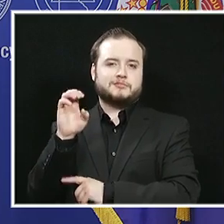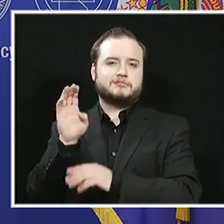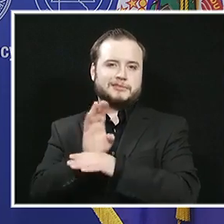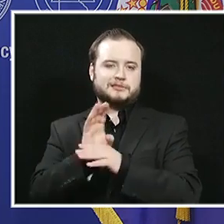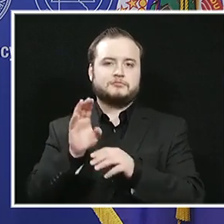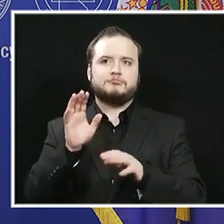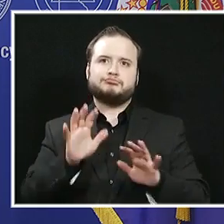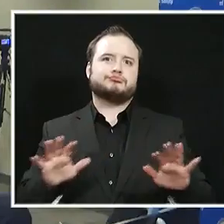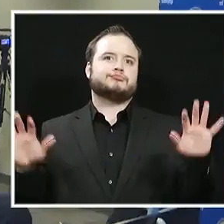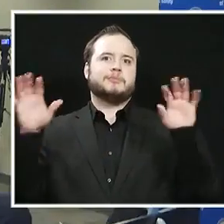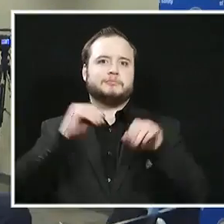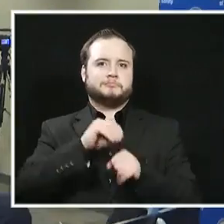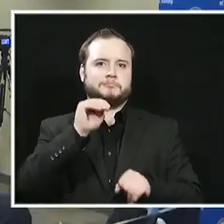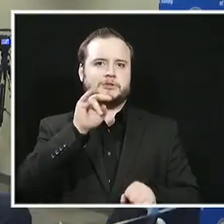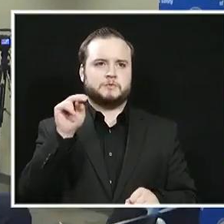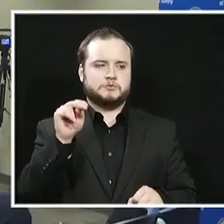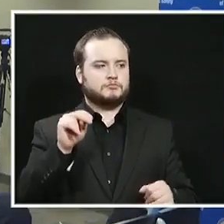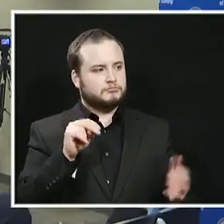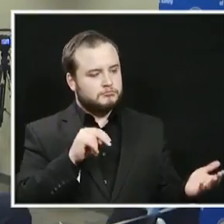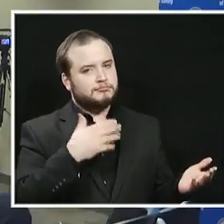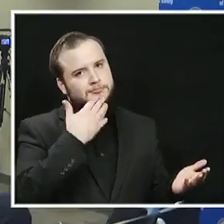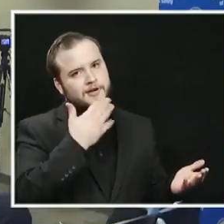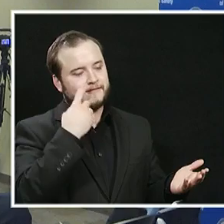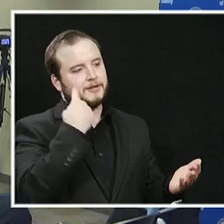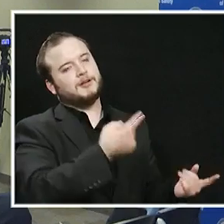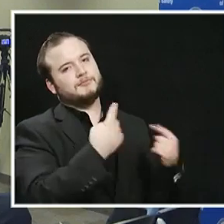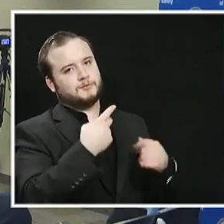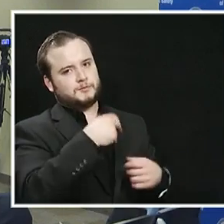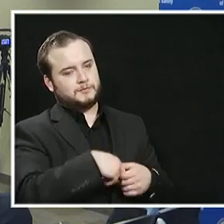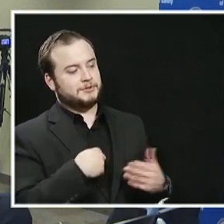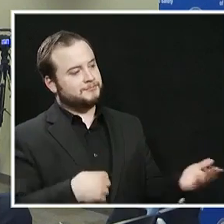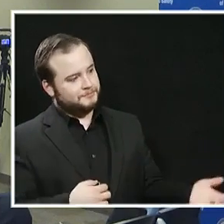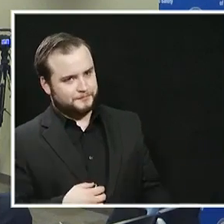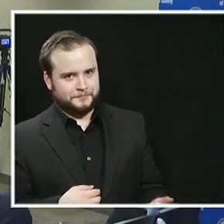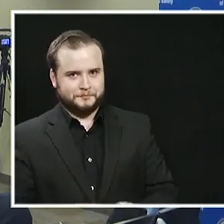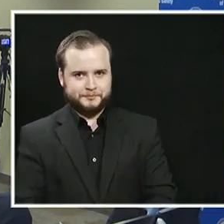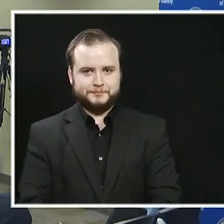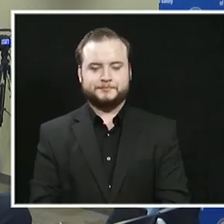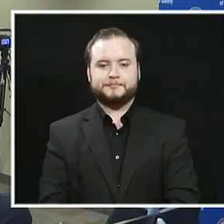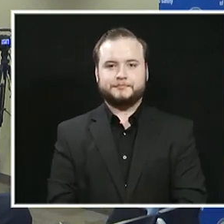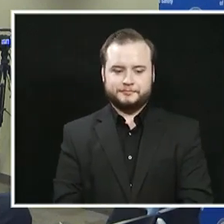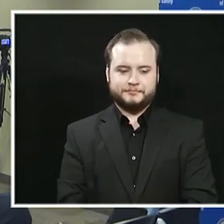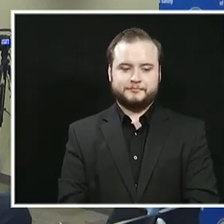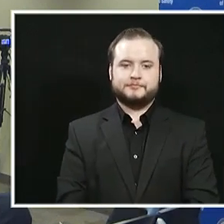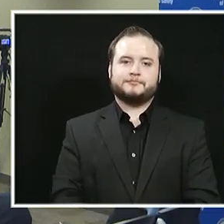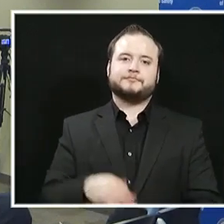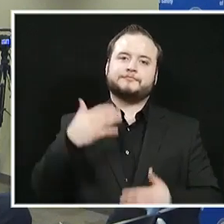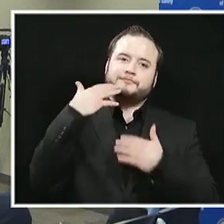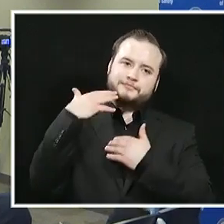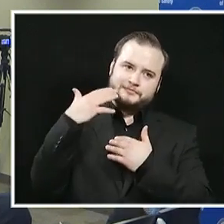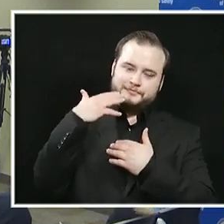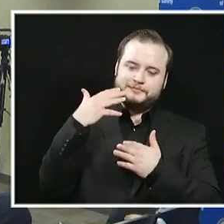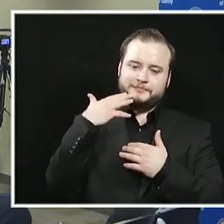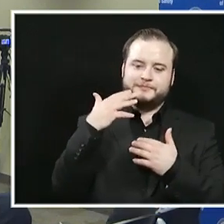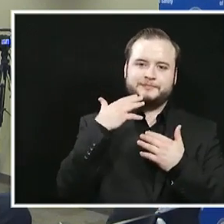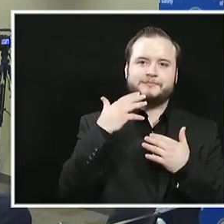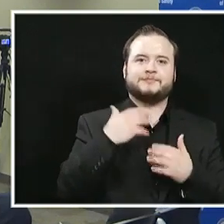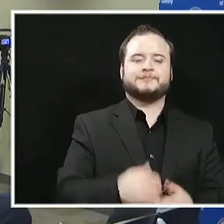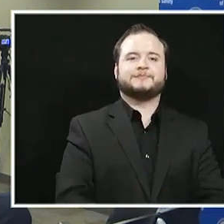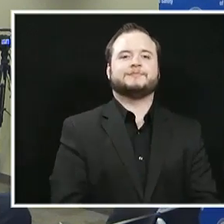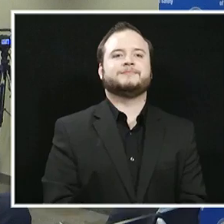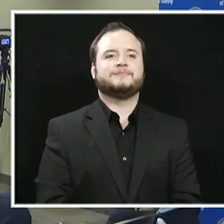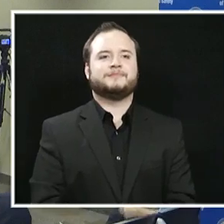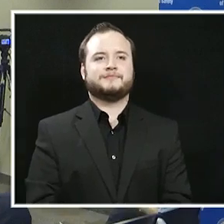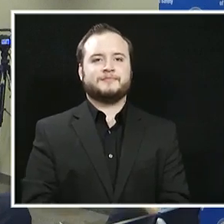leadership, and thanks for joining us today. Thanks, Commissioner. Well, good afternoon. Thank you, Commissioner. Thank you, Governor, so